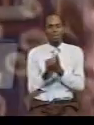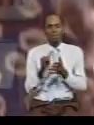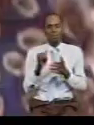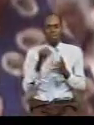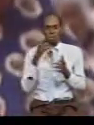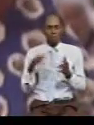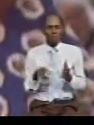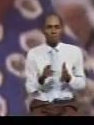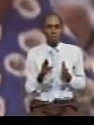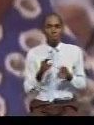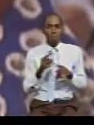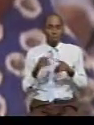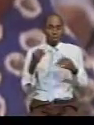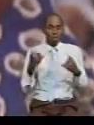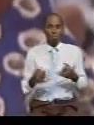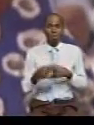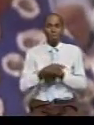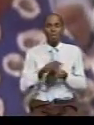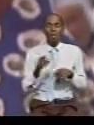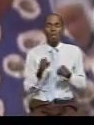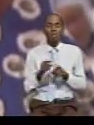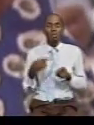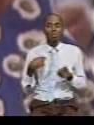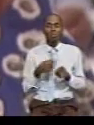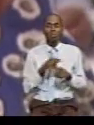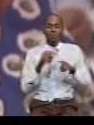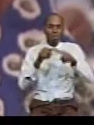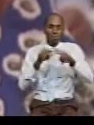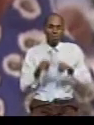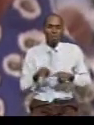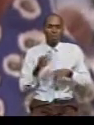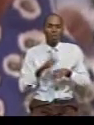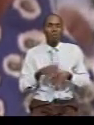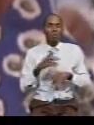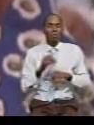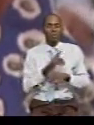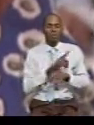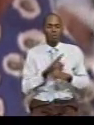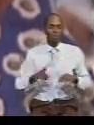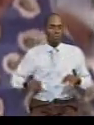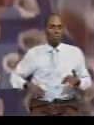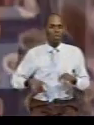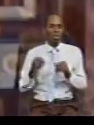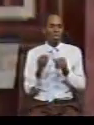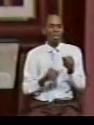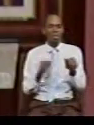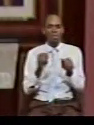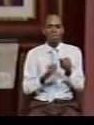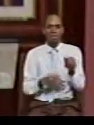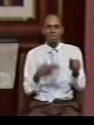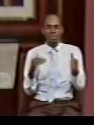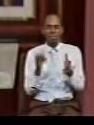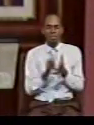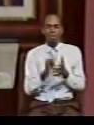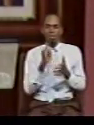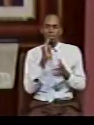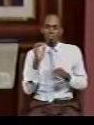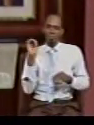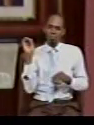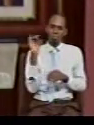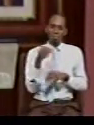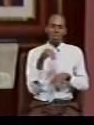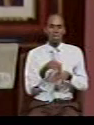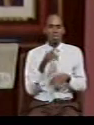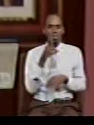Lord, every arrow that is thrown at you from the village, or from the city, or from